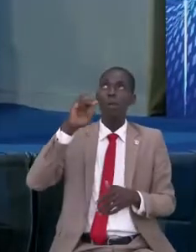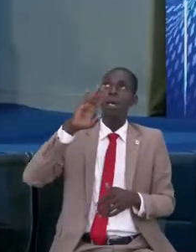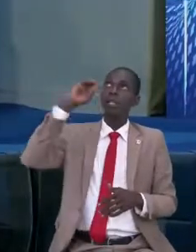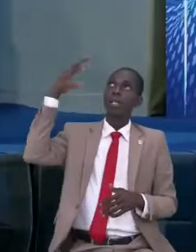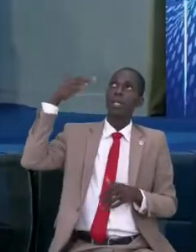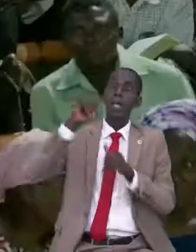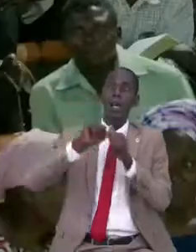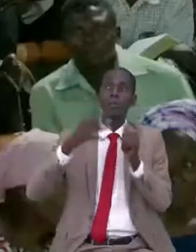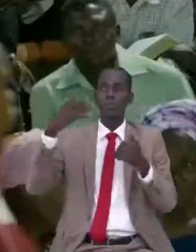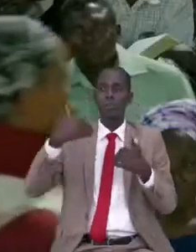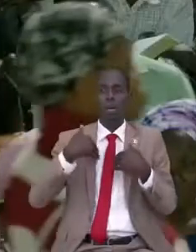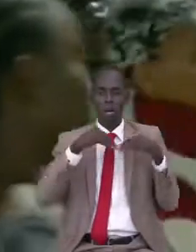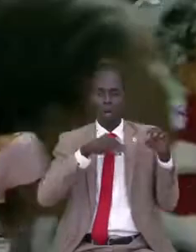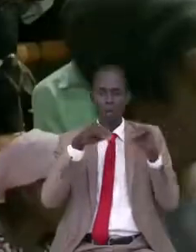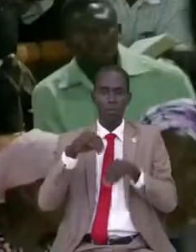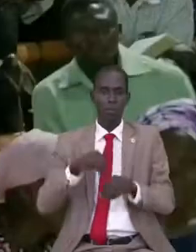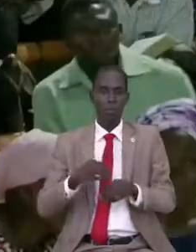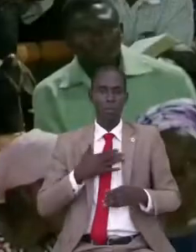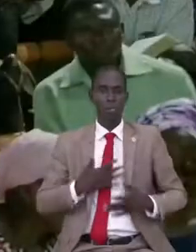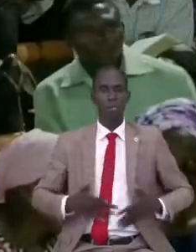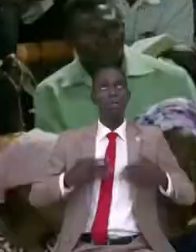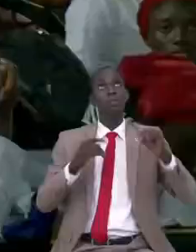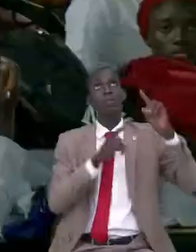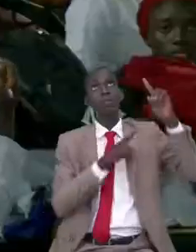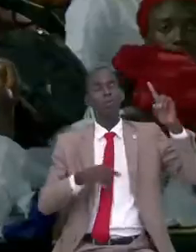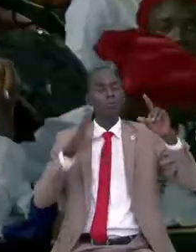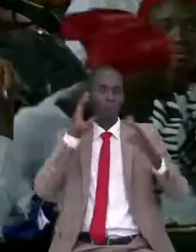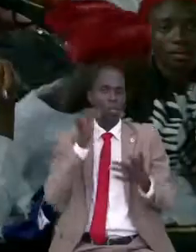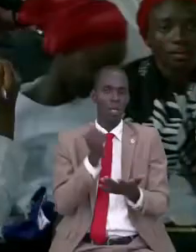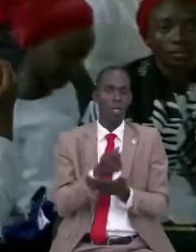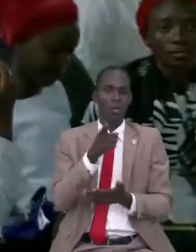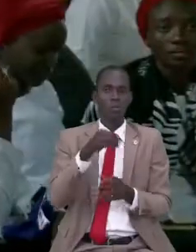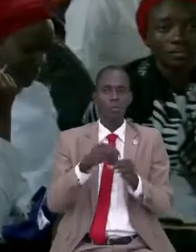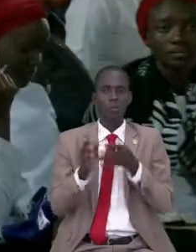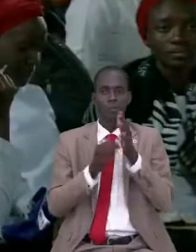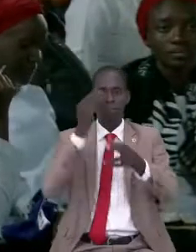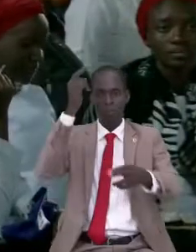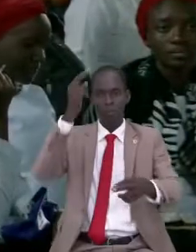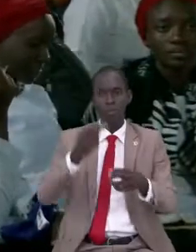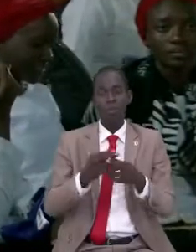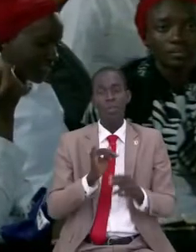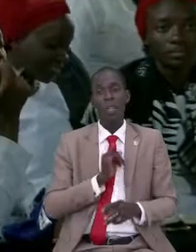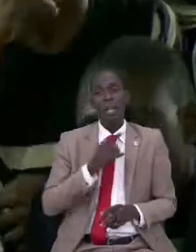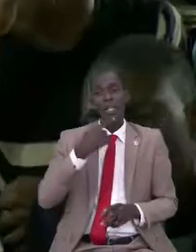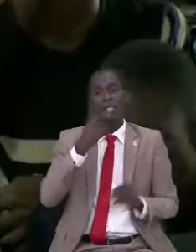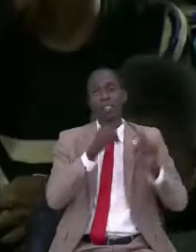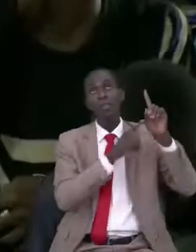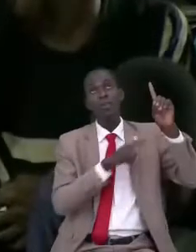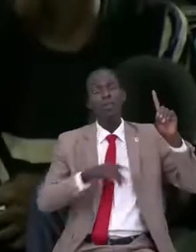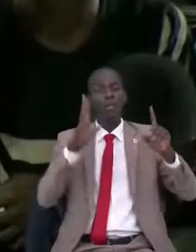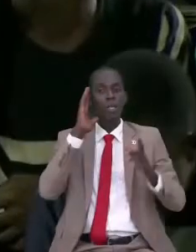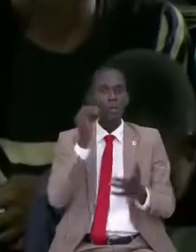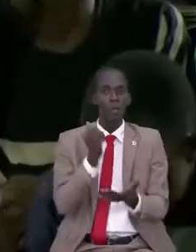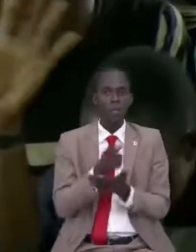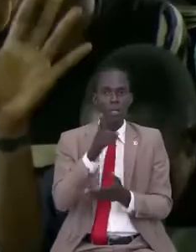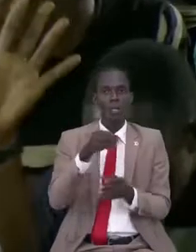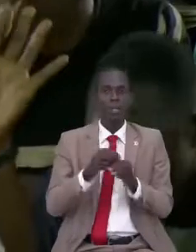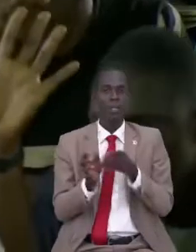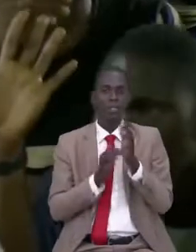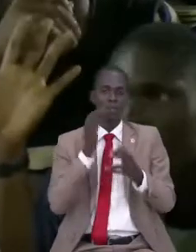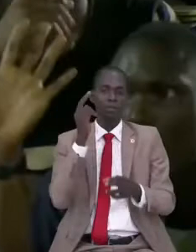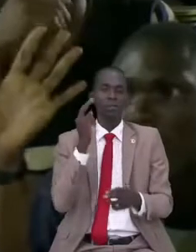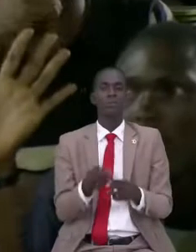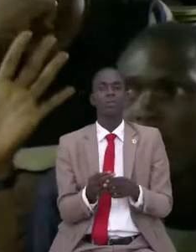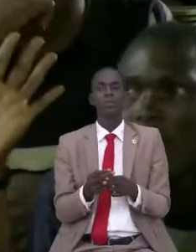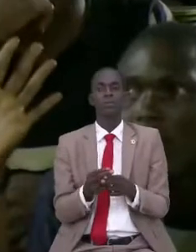my life. The Lord will help you. I said the Lord will help you.